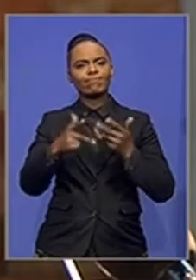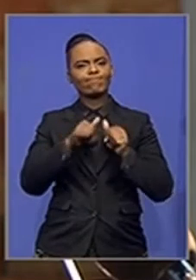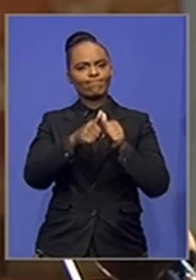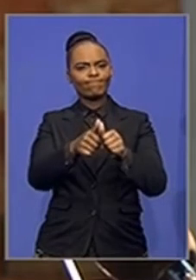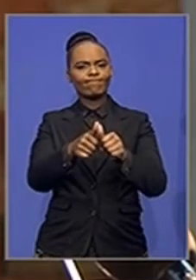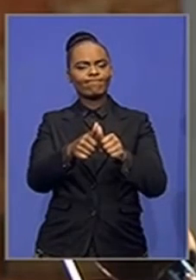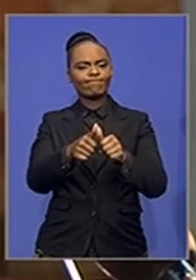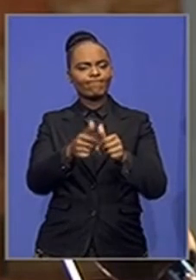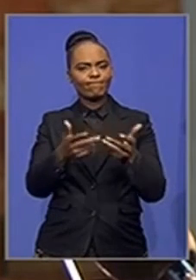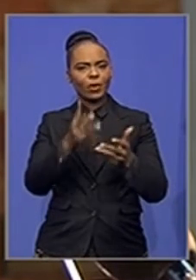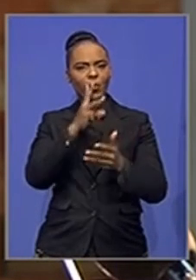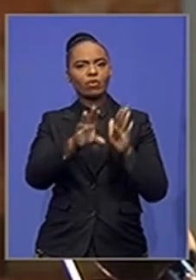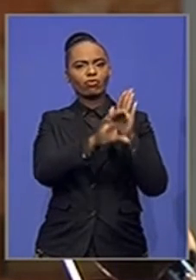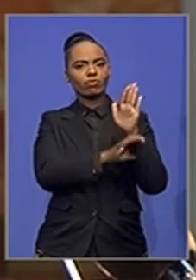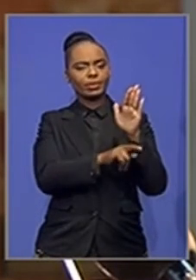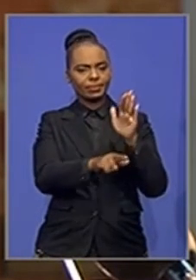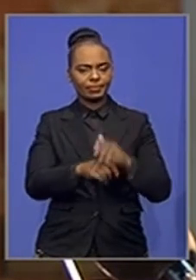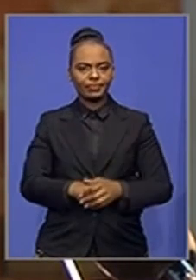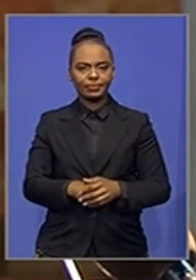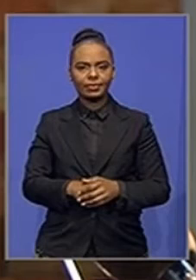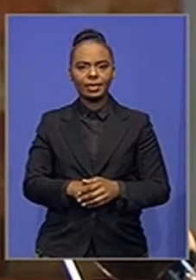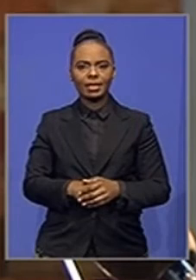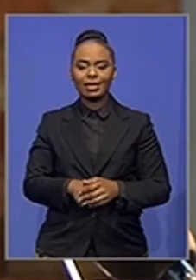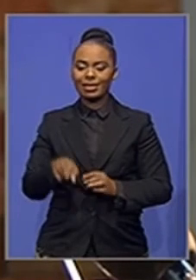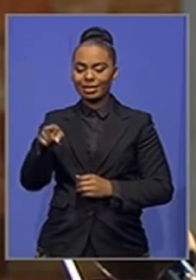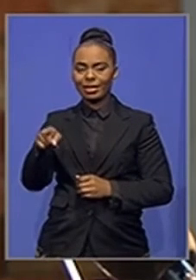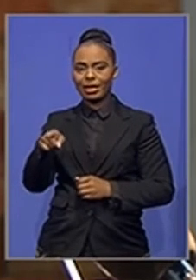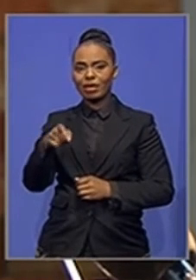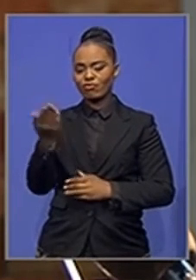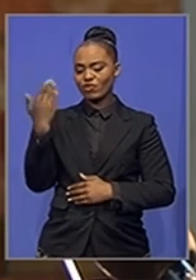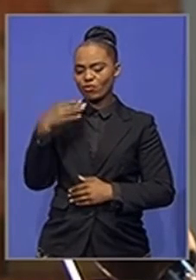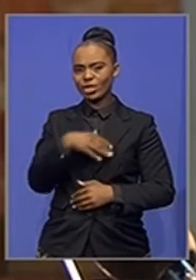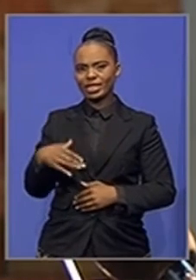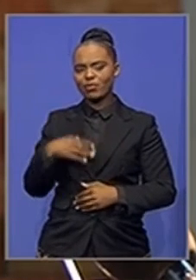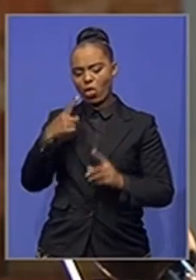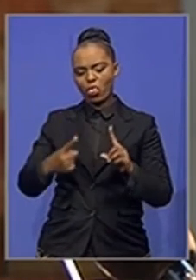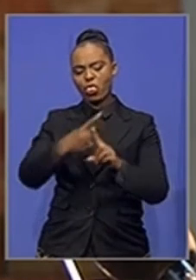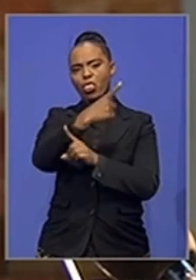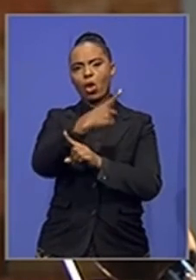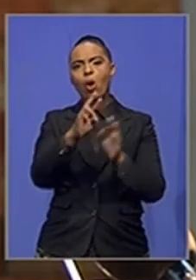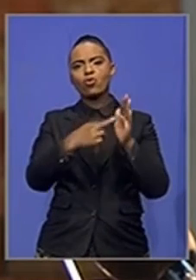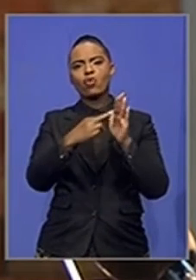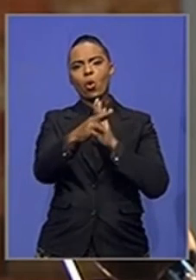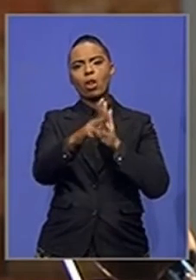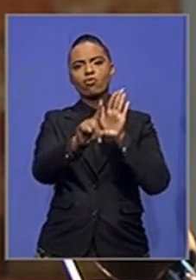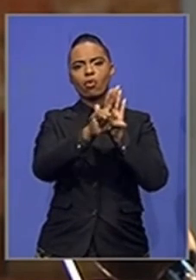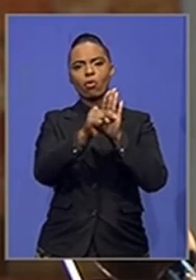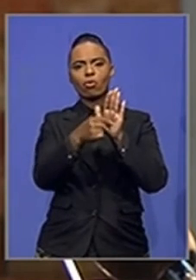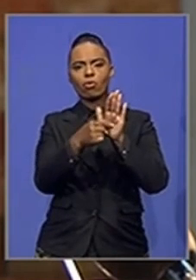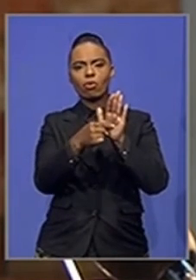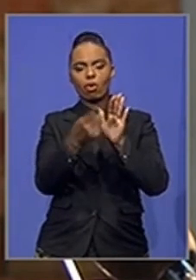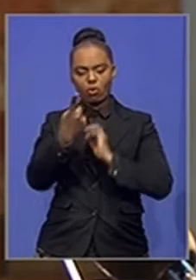The former president's conduct is a direct breach of the rule of law, which forms part of that Constitution.